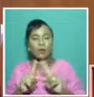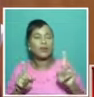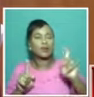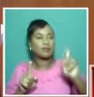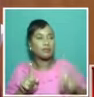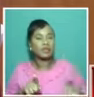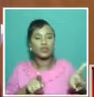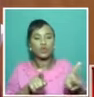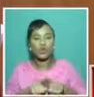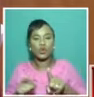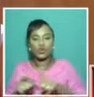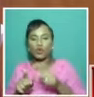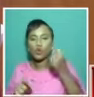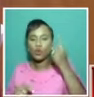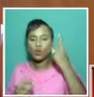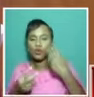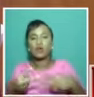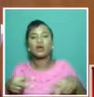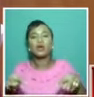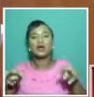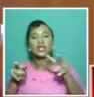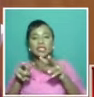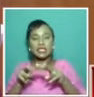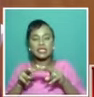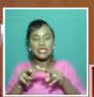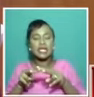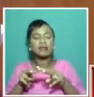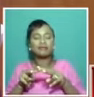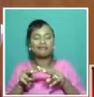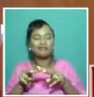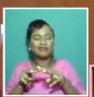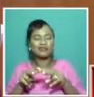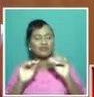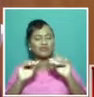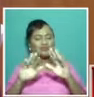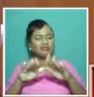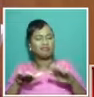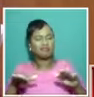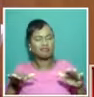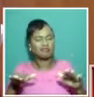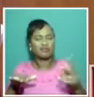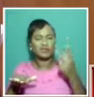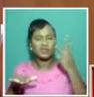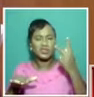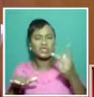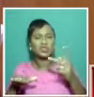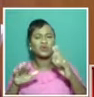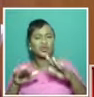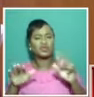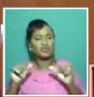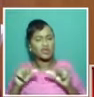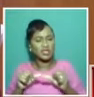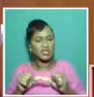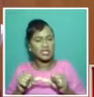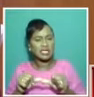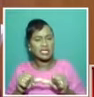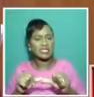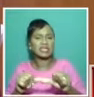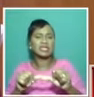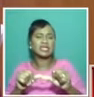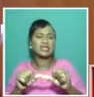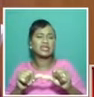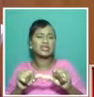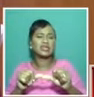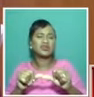the value we place on children. And we're seeing where children continue to be on the other end of the stick that is not so